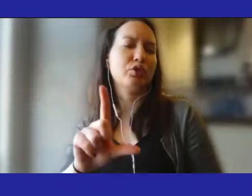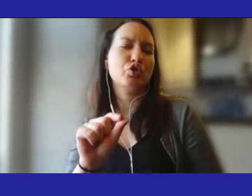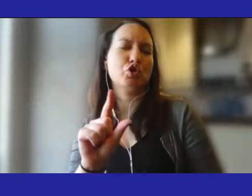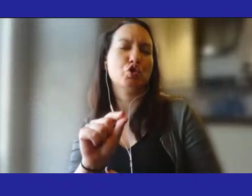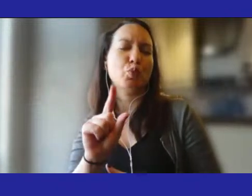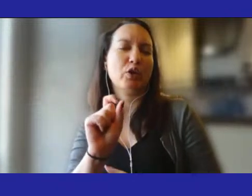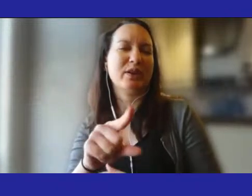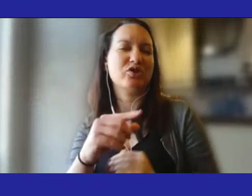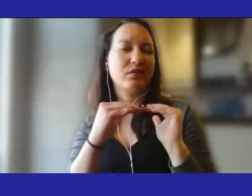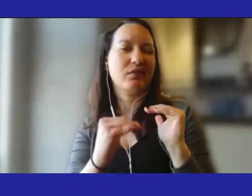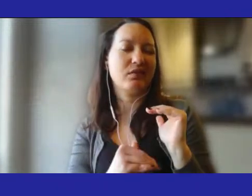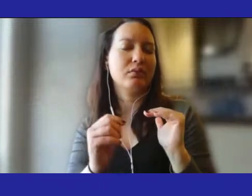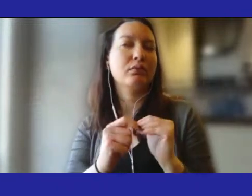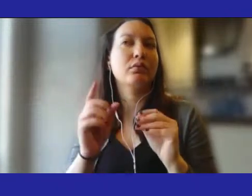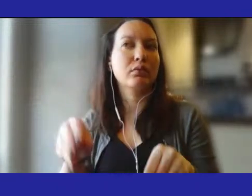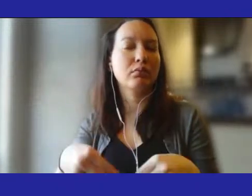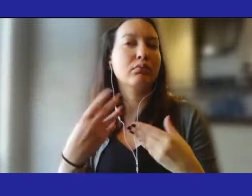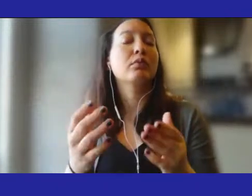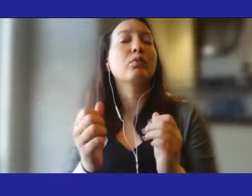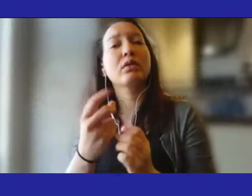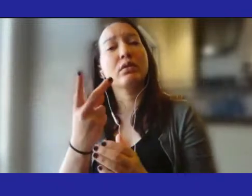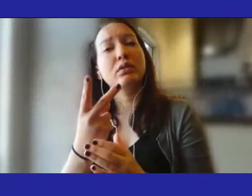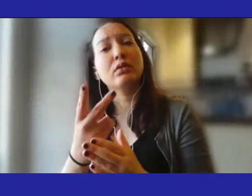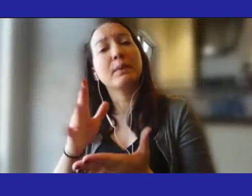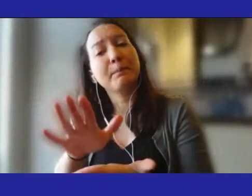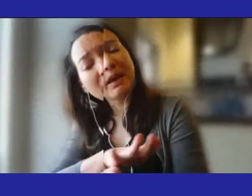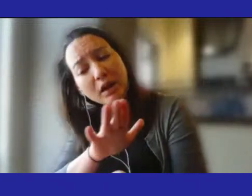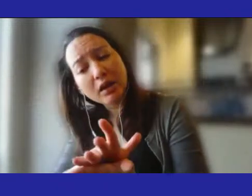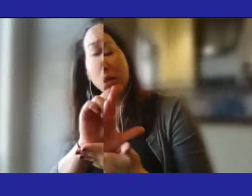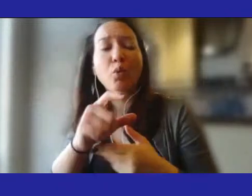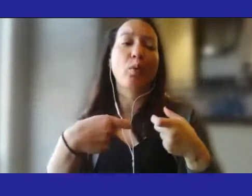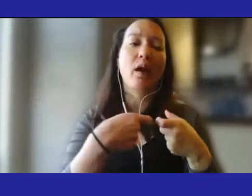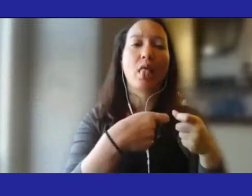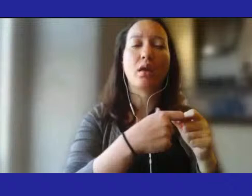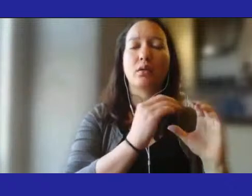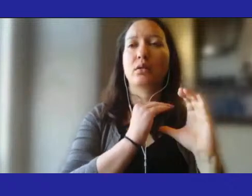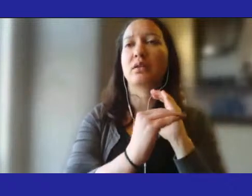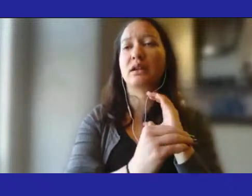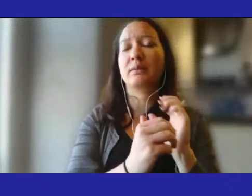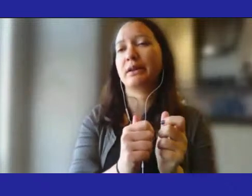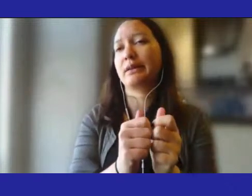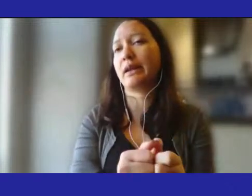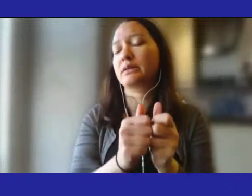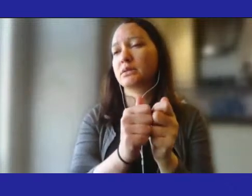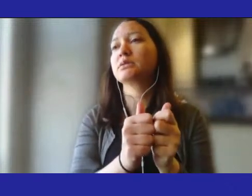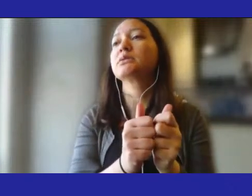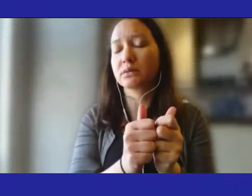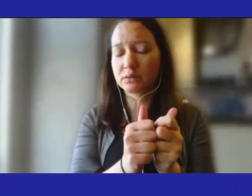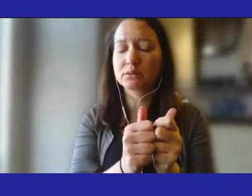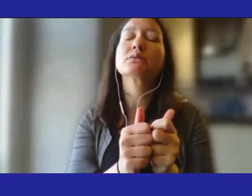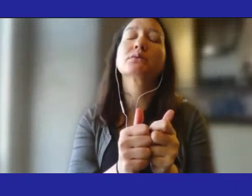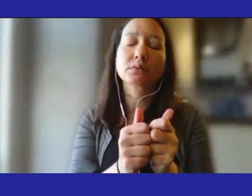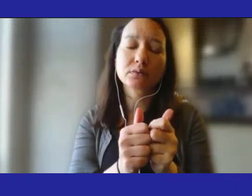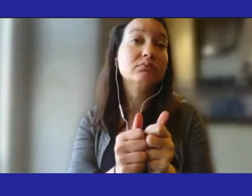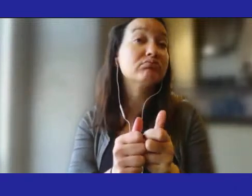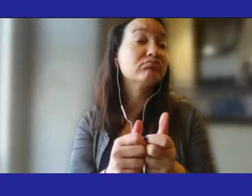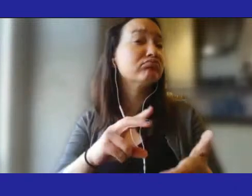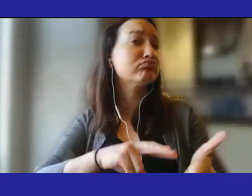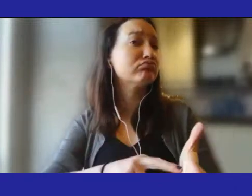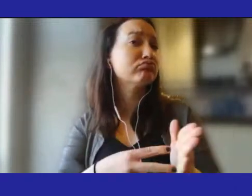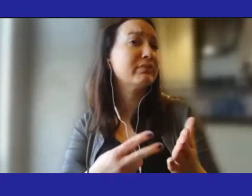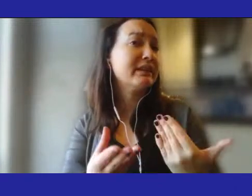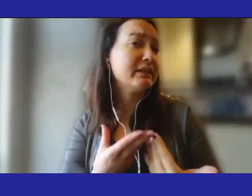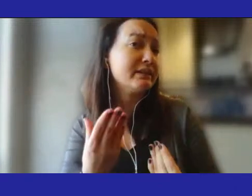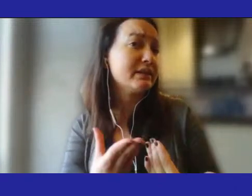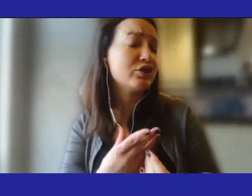are administered by both paper or electronically by email or text survey links, which makes it easier because the